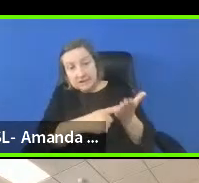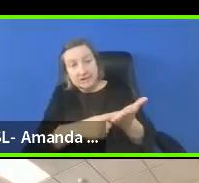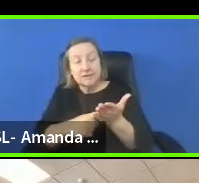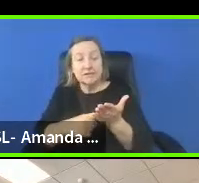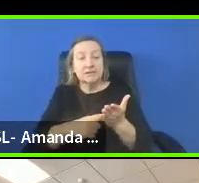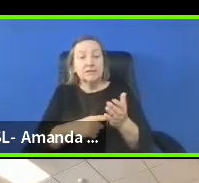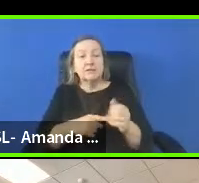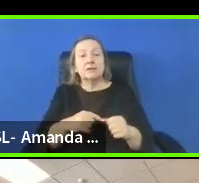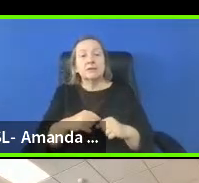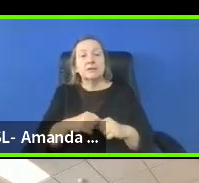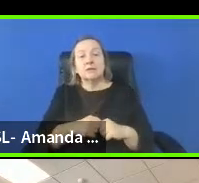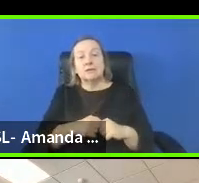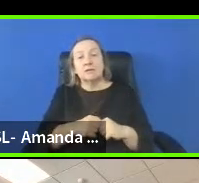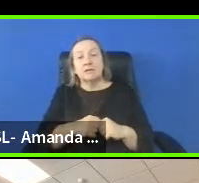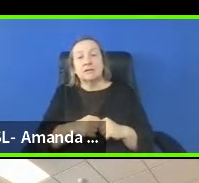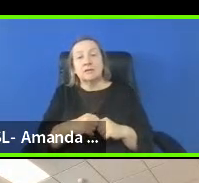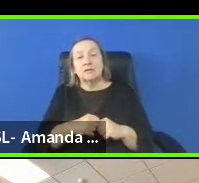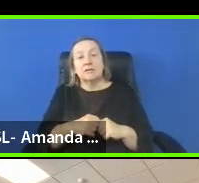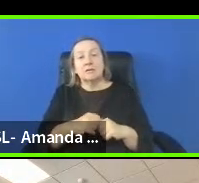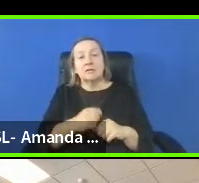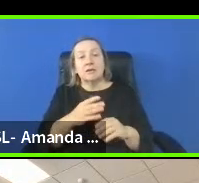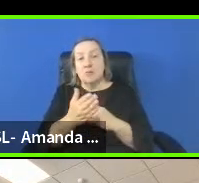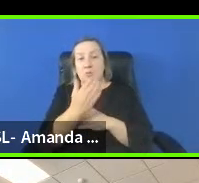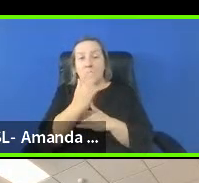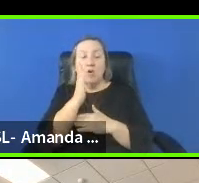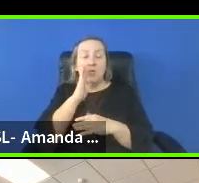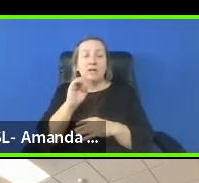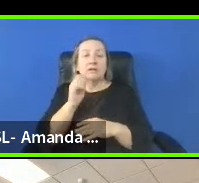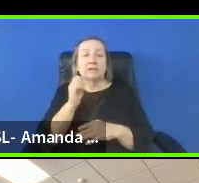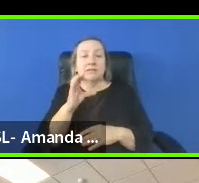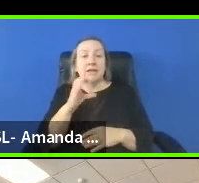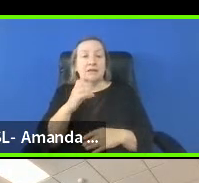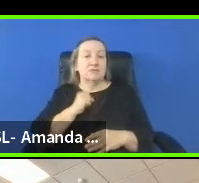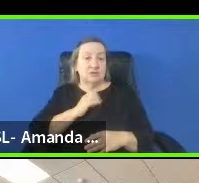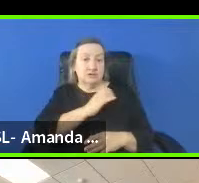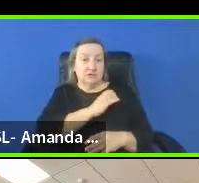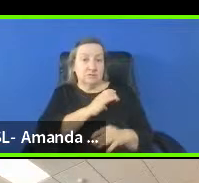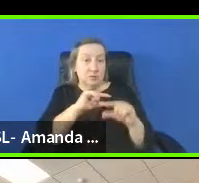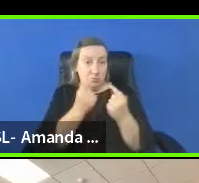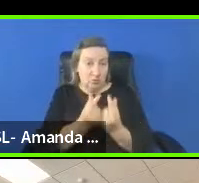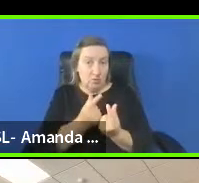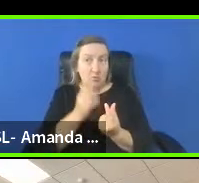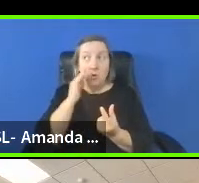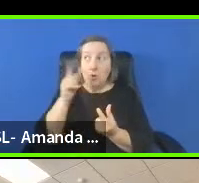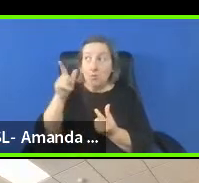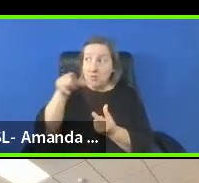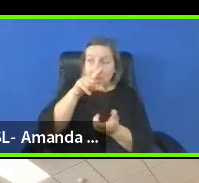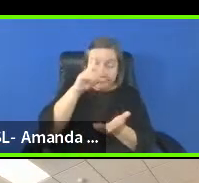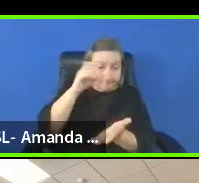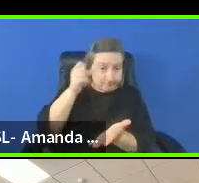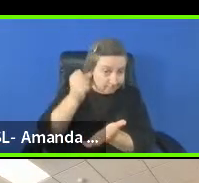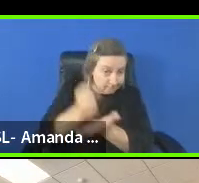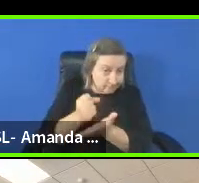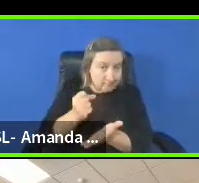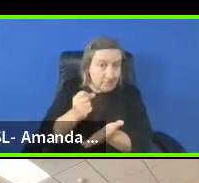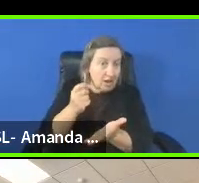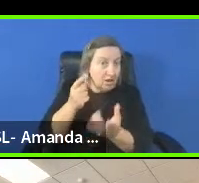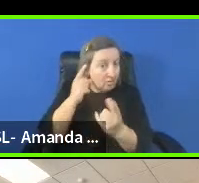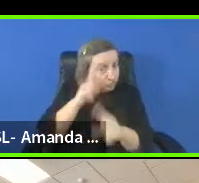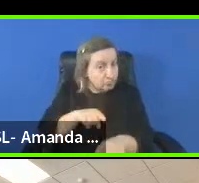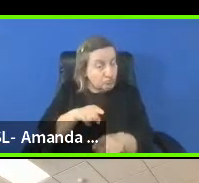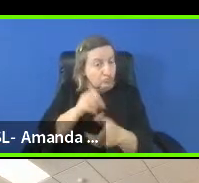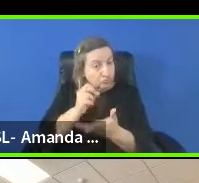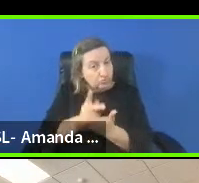the morning, it will be the executive steering group, which we will hope to receive their endorsement on the locally preferred alternative.